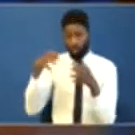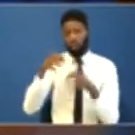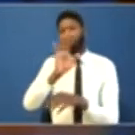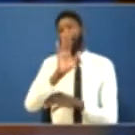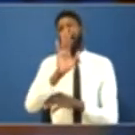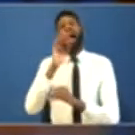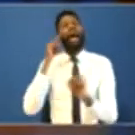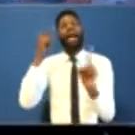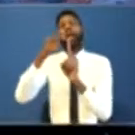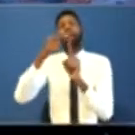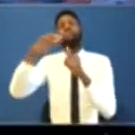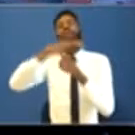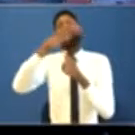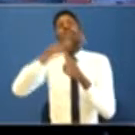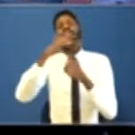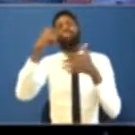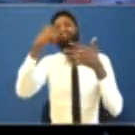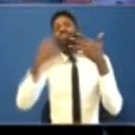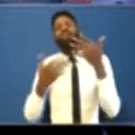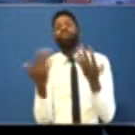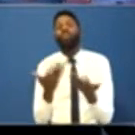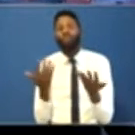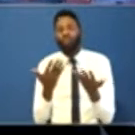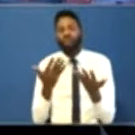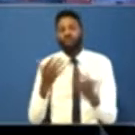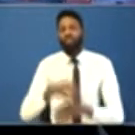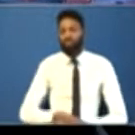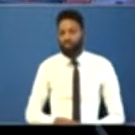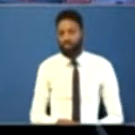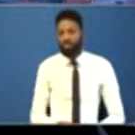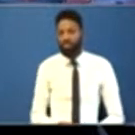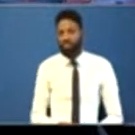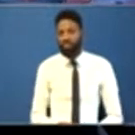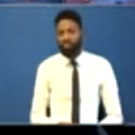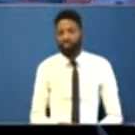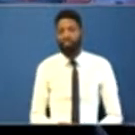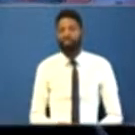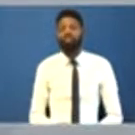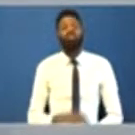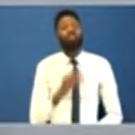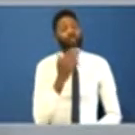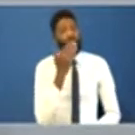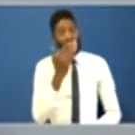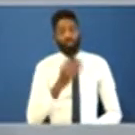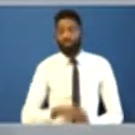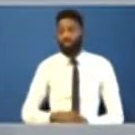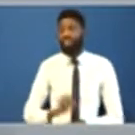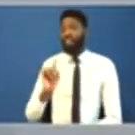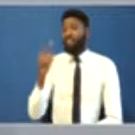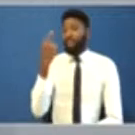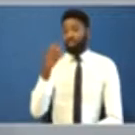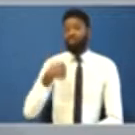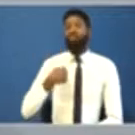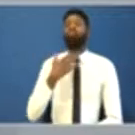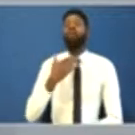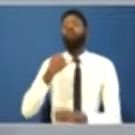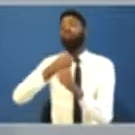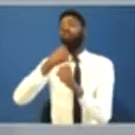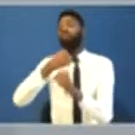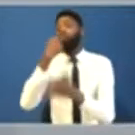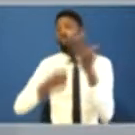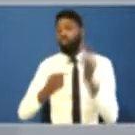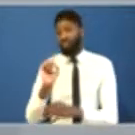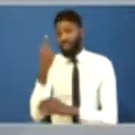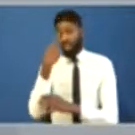47 thank you the first thing that i want to do is i want to make